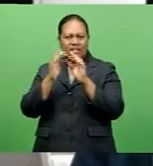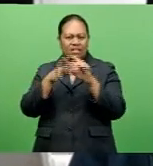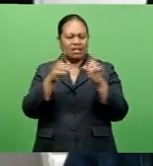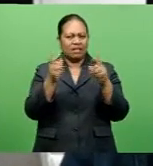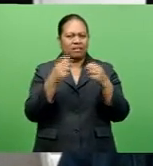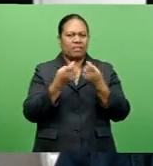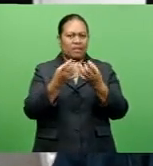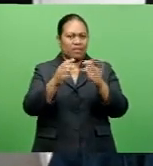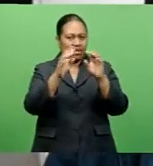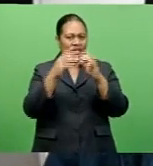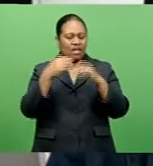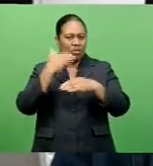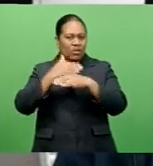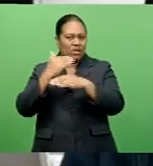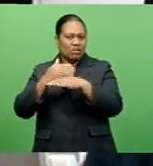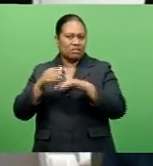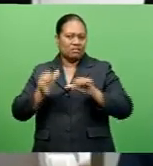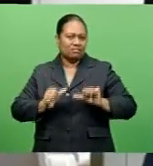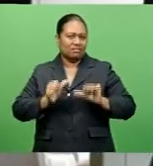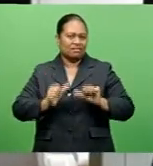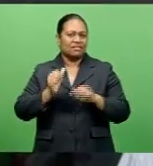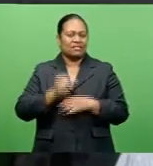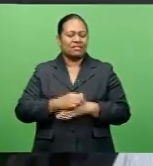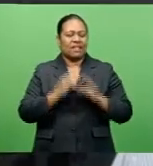up on essential food items.